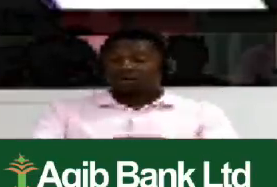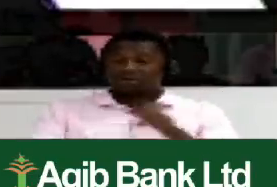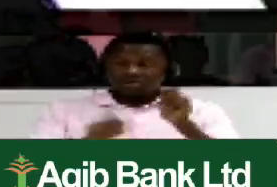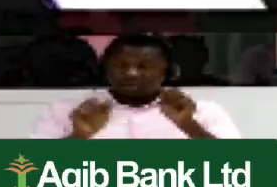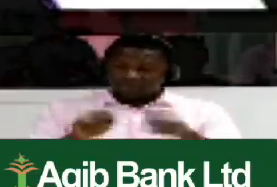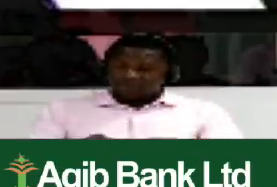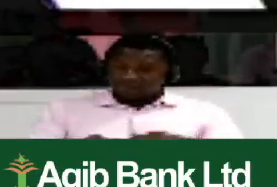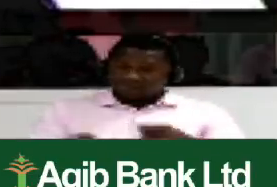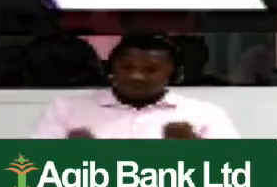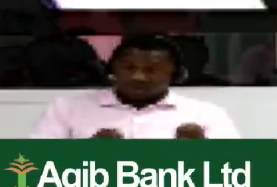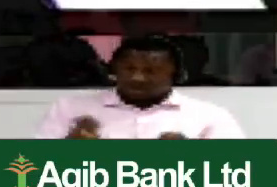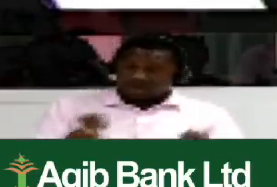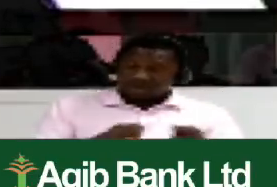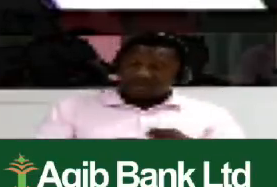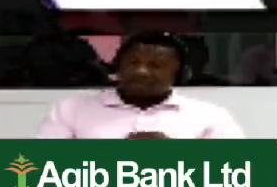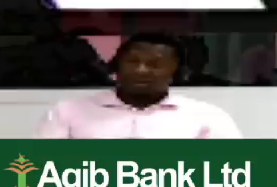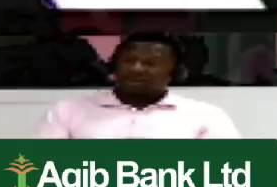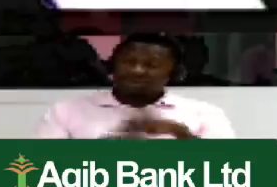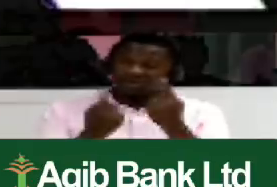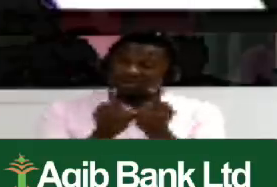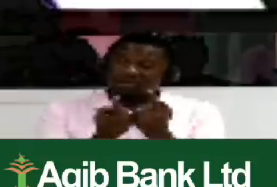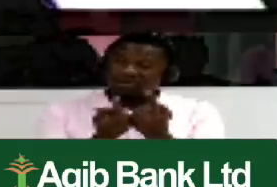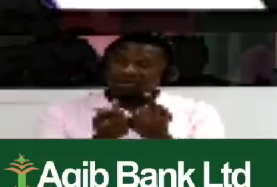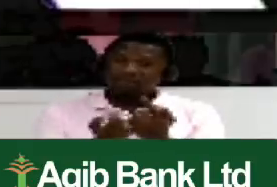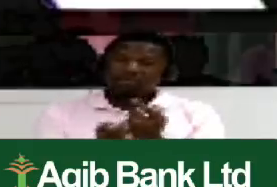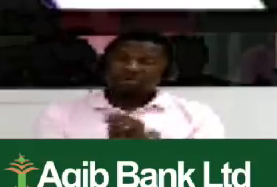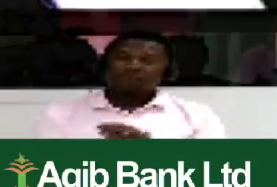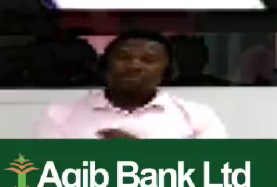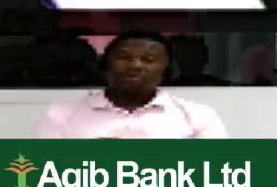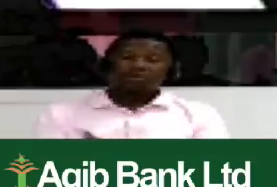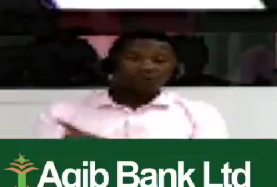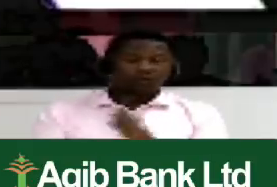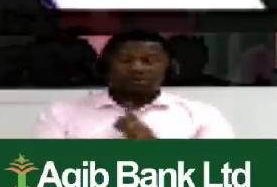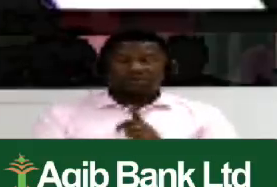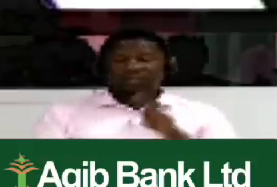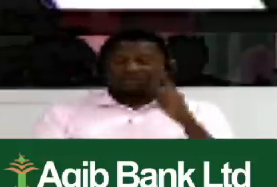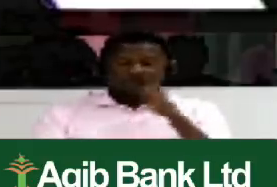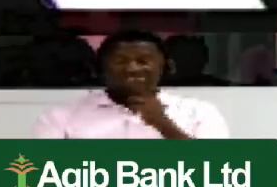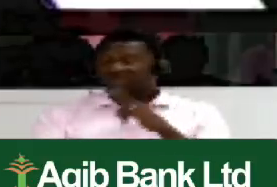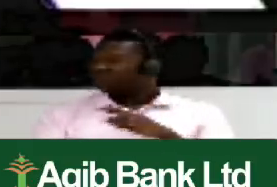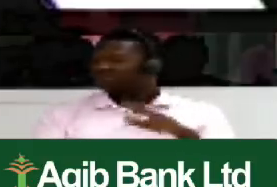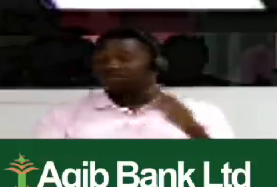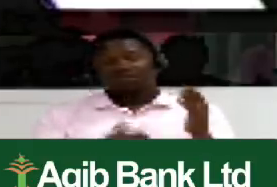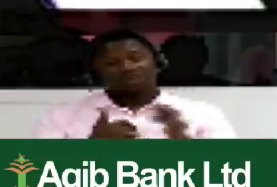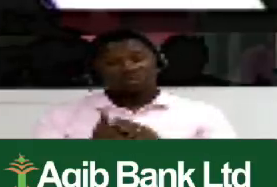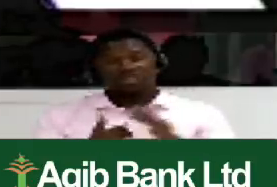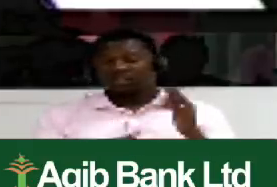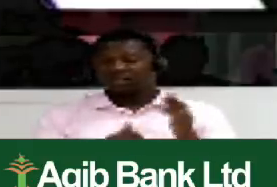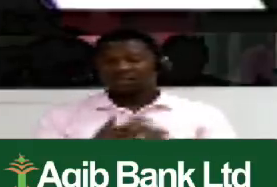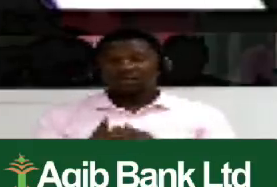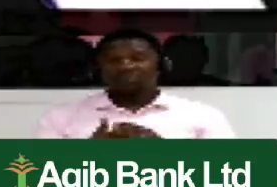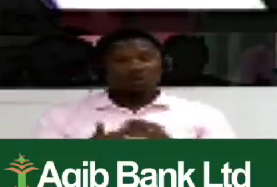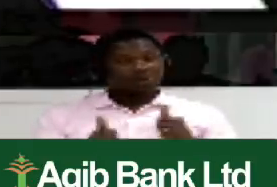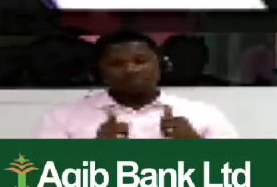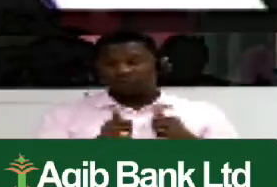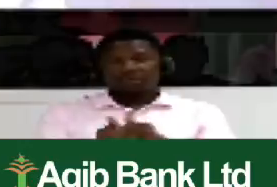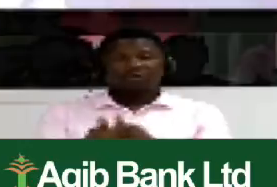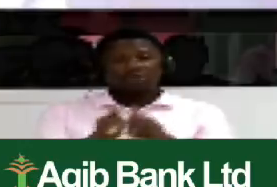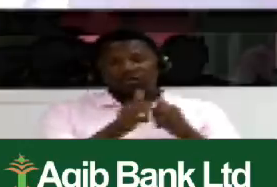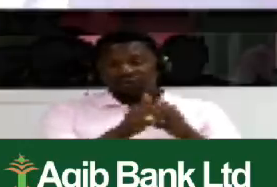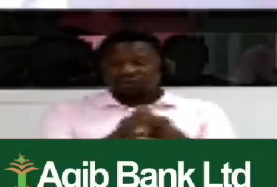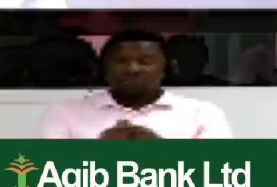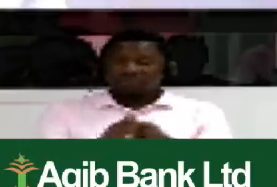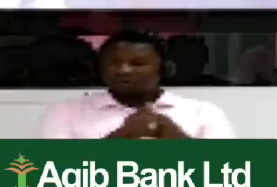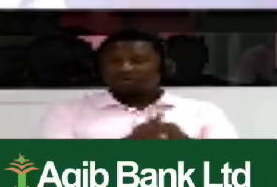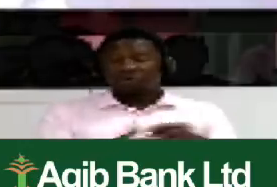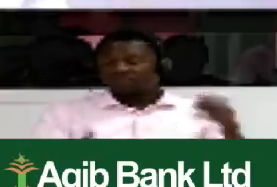control anything? We tried very well. We pursued them